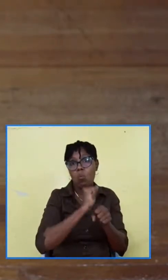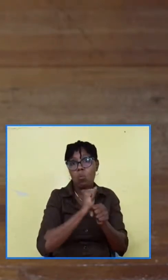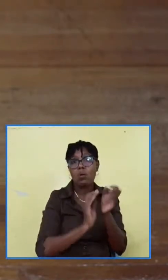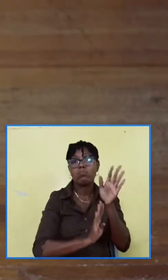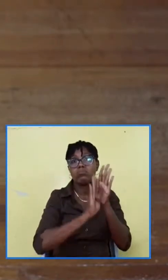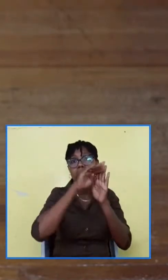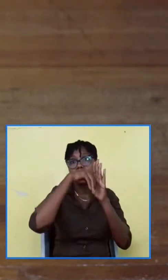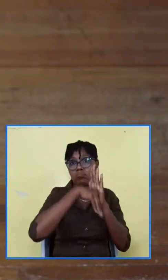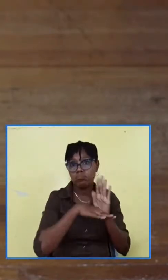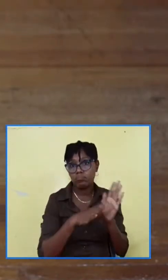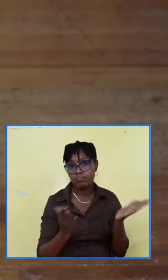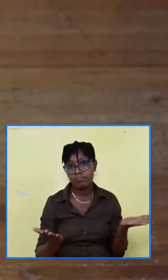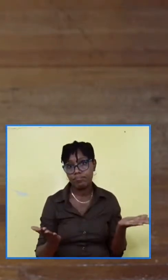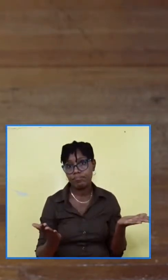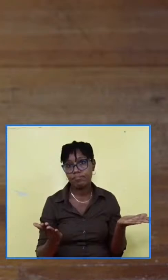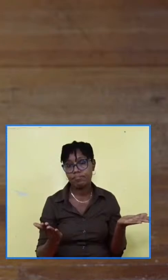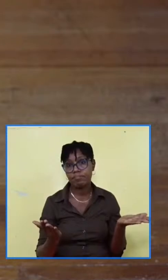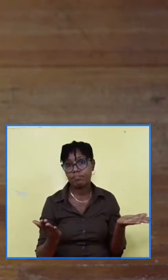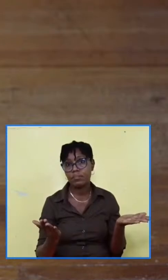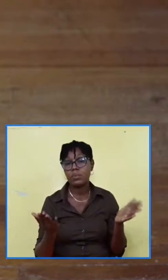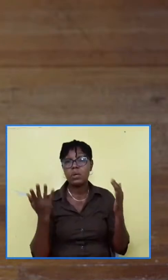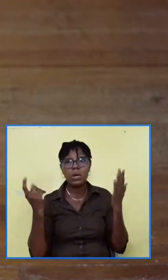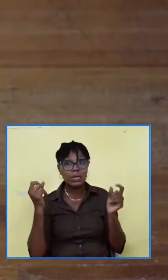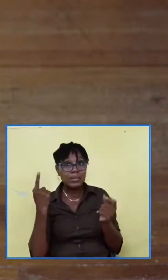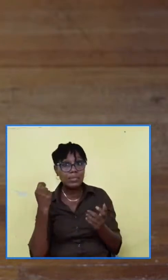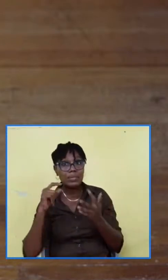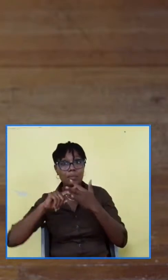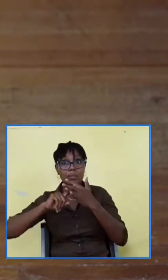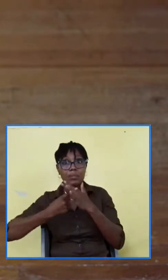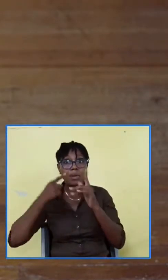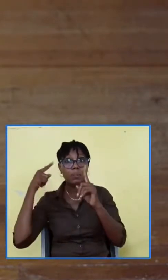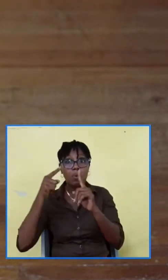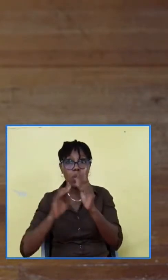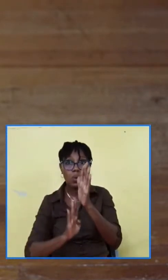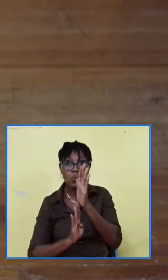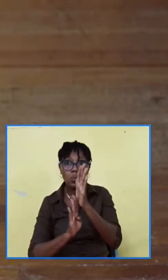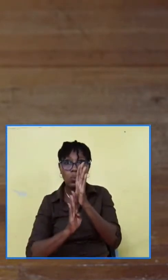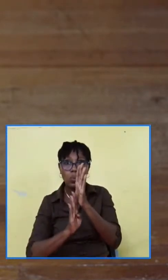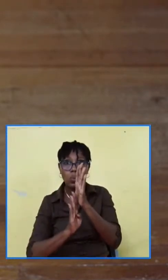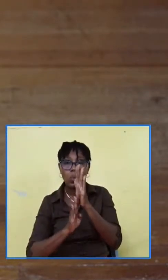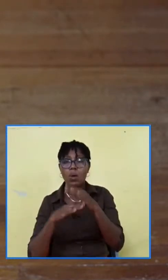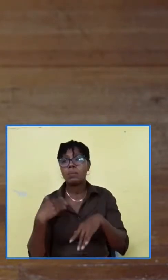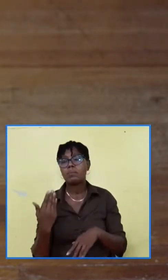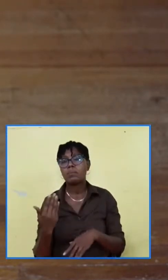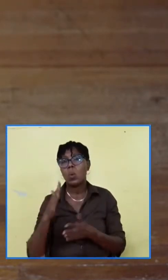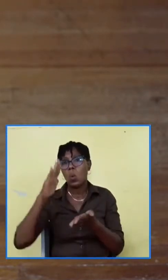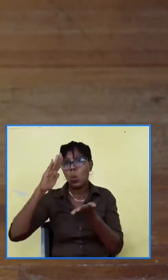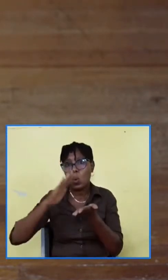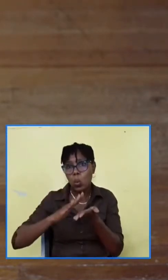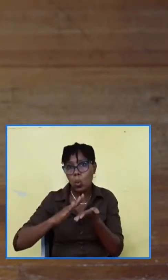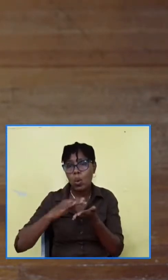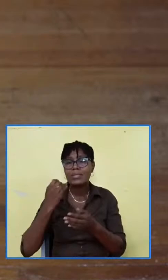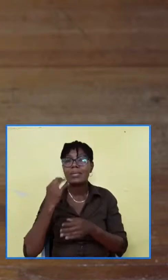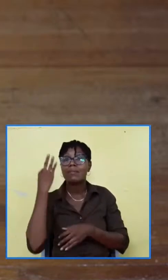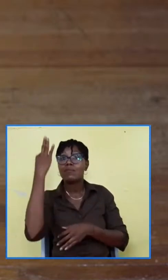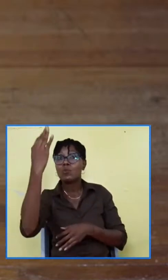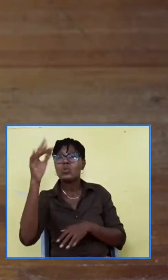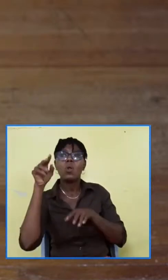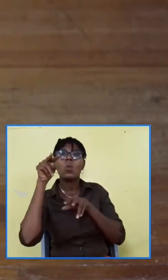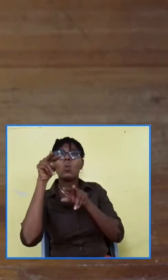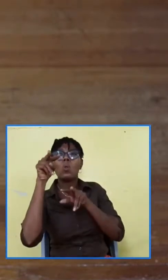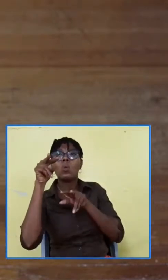So the starting point was lower. The outlook is more pessimistic, and therefore